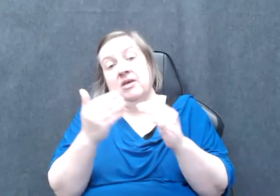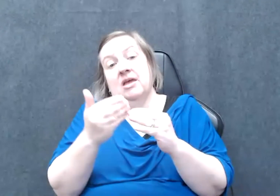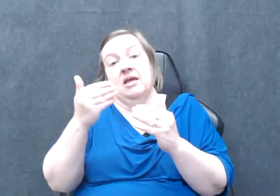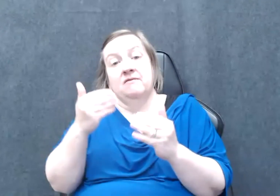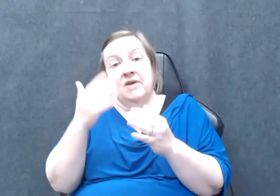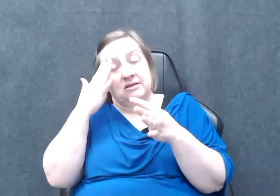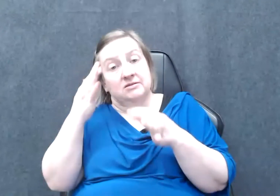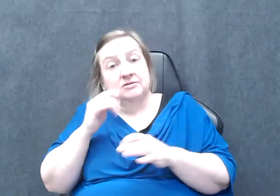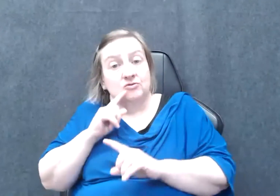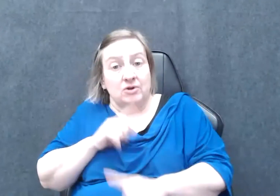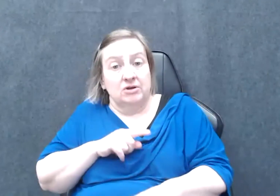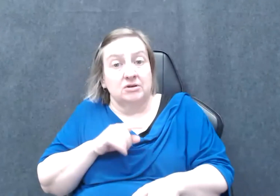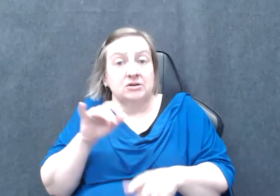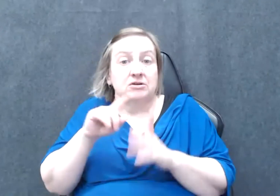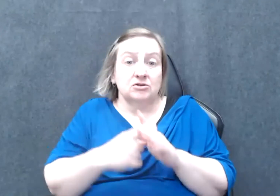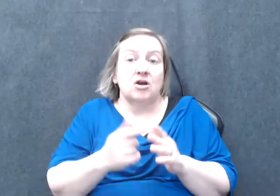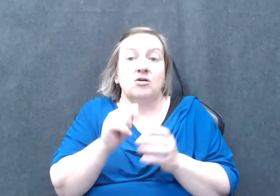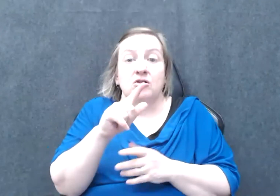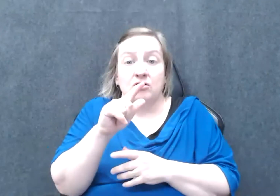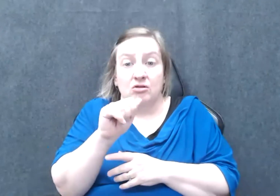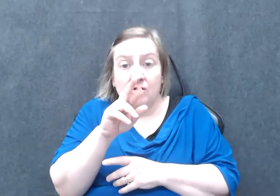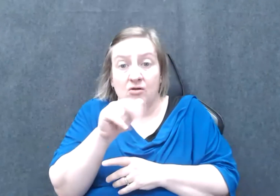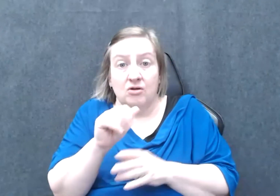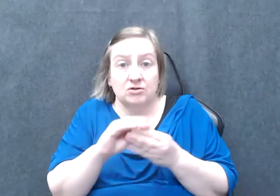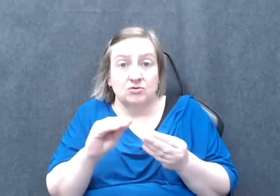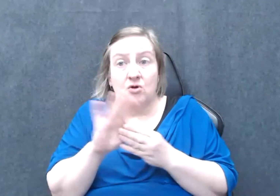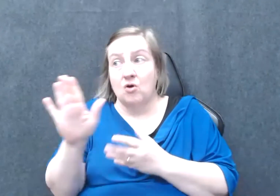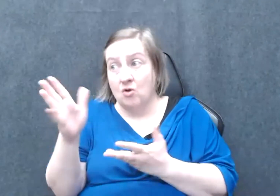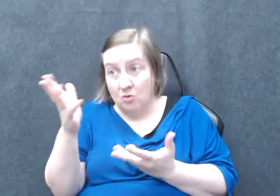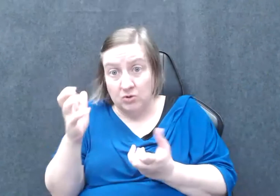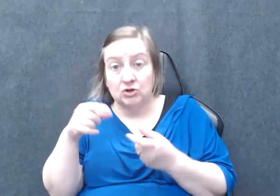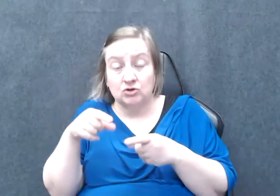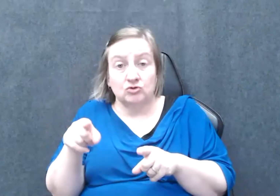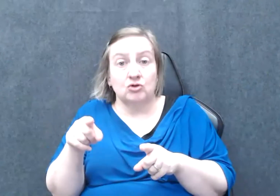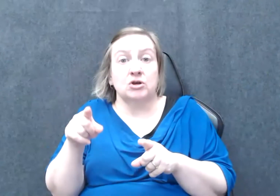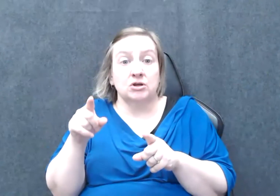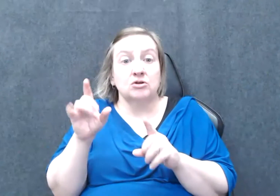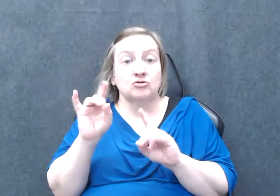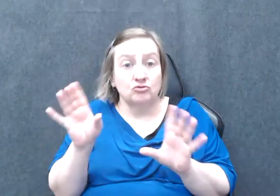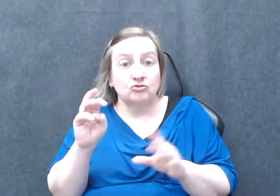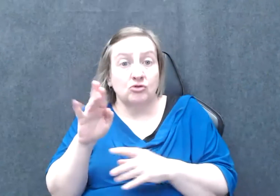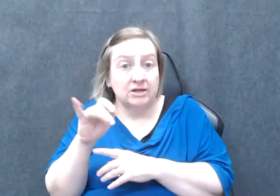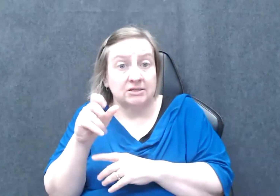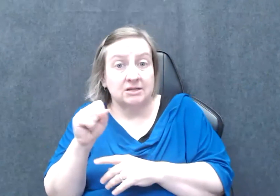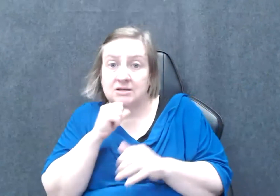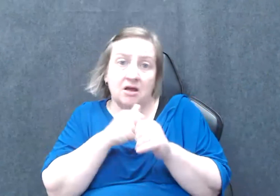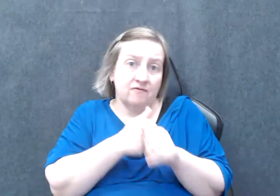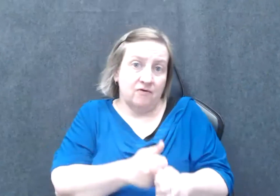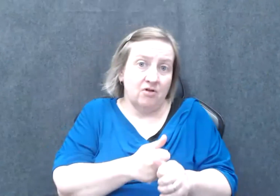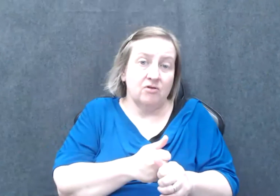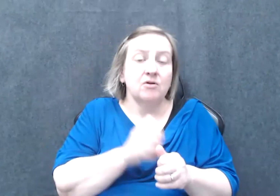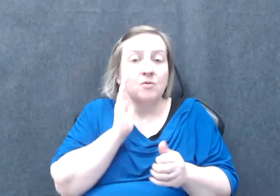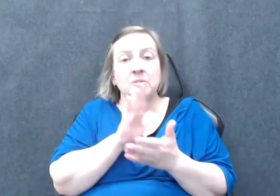off with Laura's story about how her wishes in the time of crisis were not followed. Wouldn't it be so nice